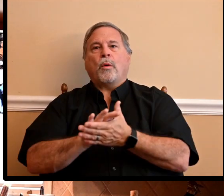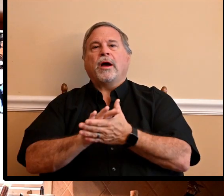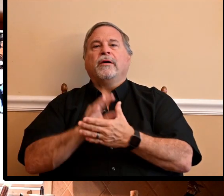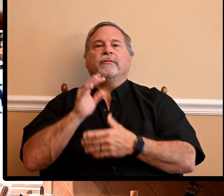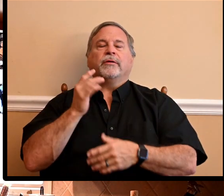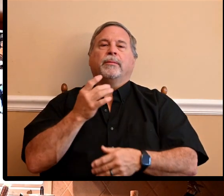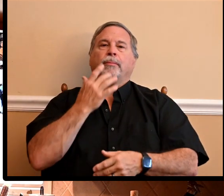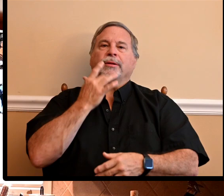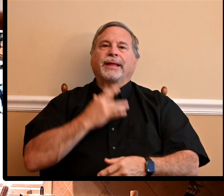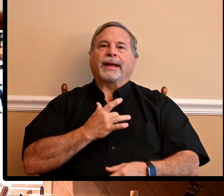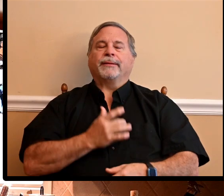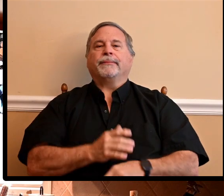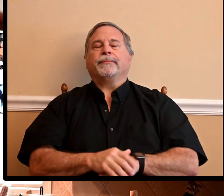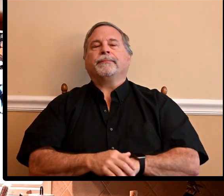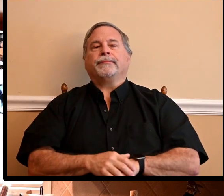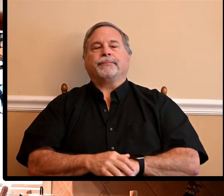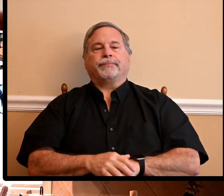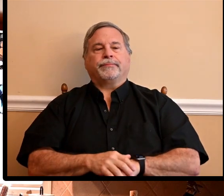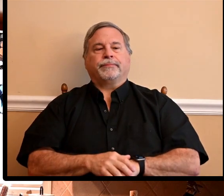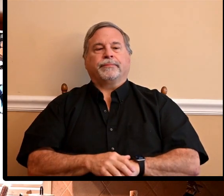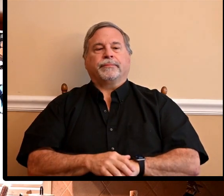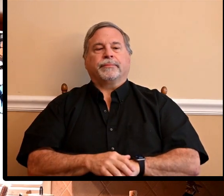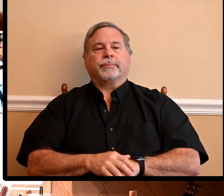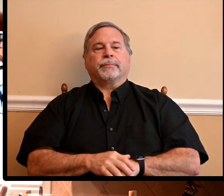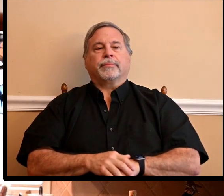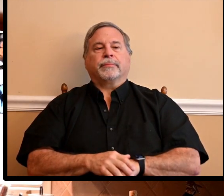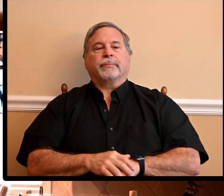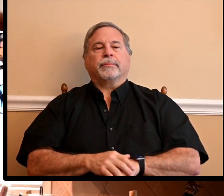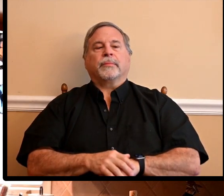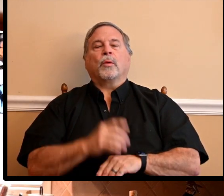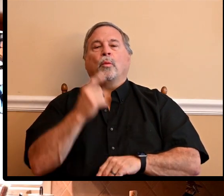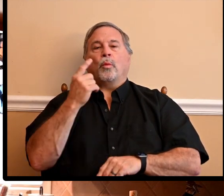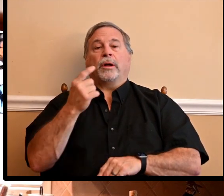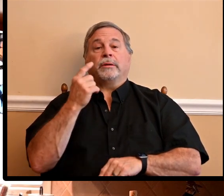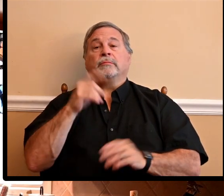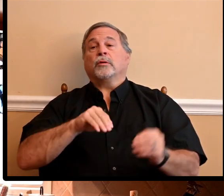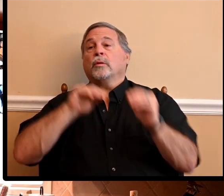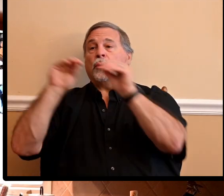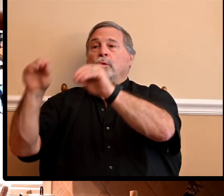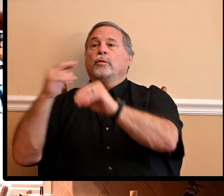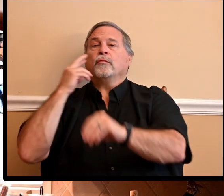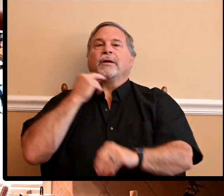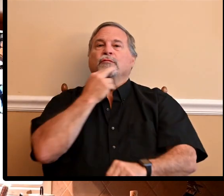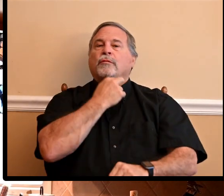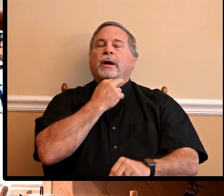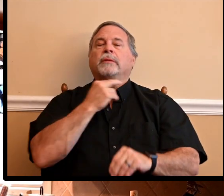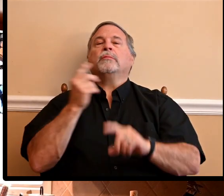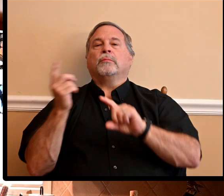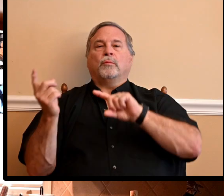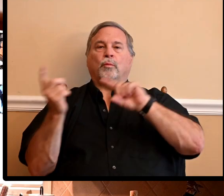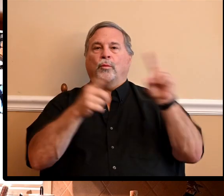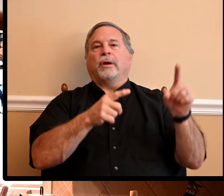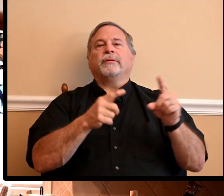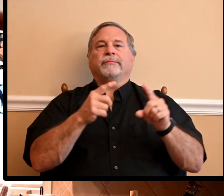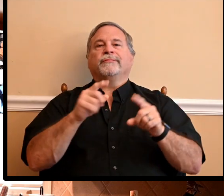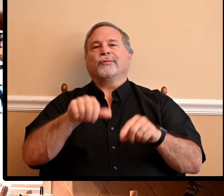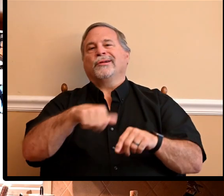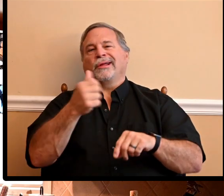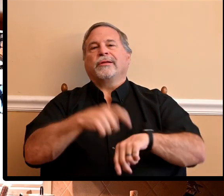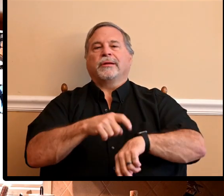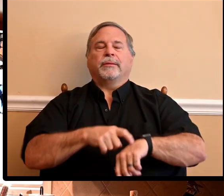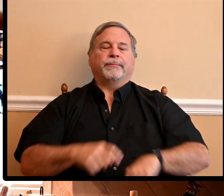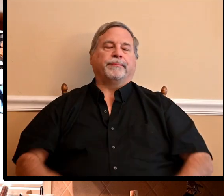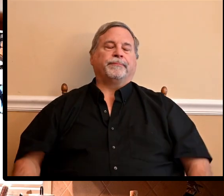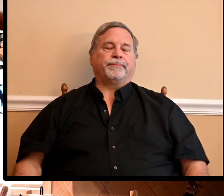I'm making these for my wife's birthday. And we're going to take one to the restaurant. We didn't want to have a huge cake, so we're making 2